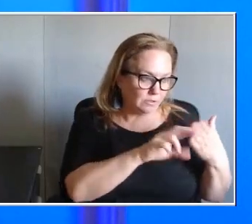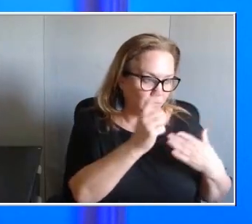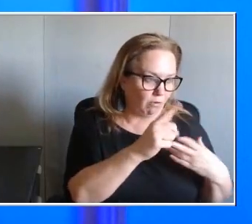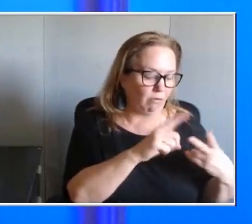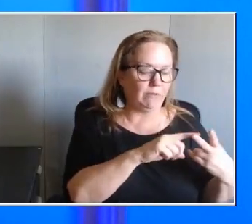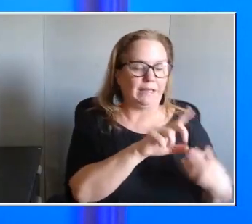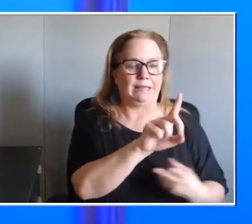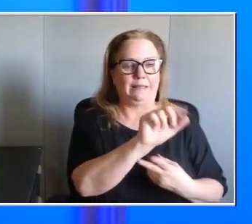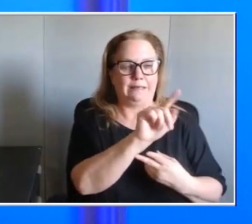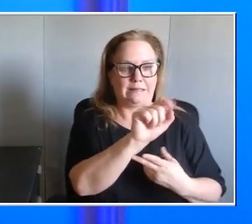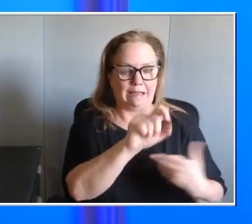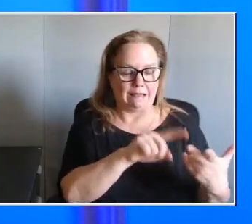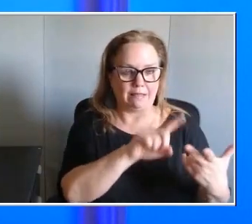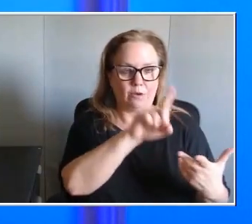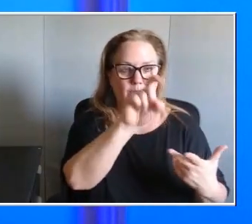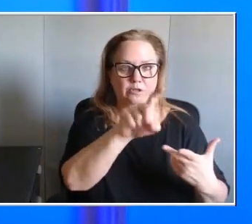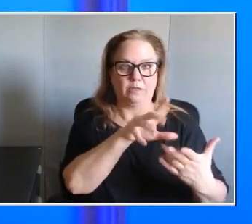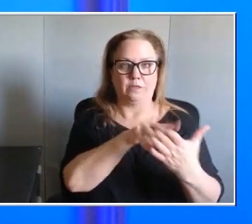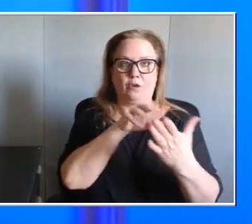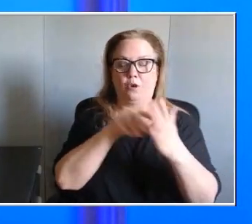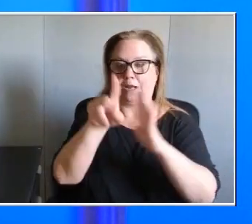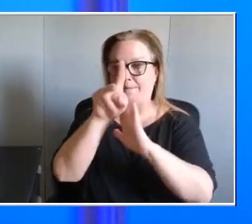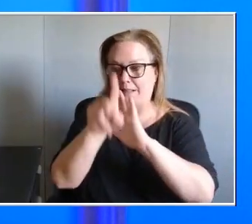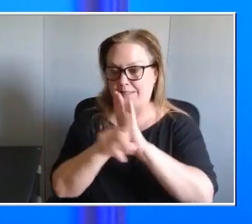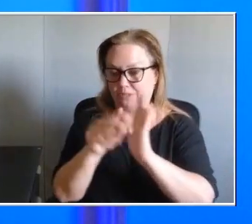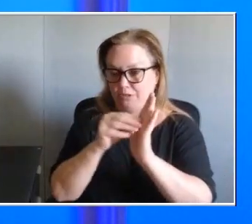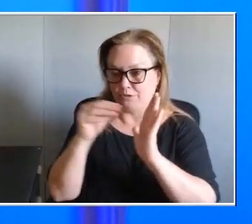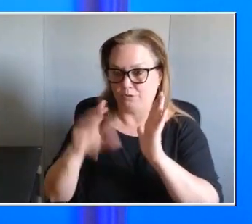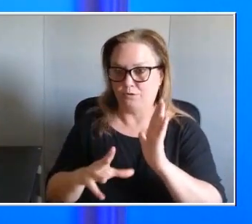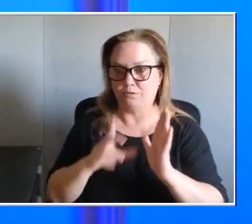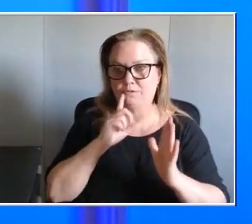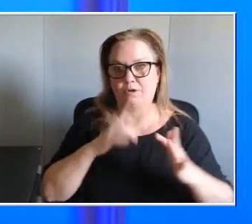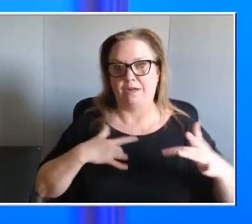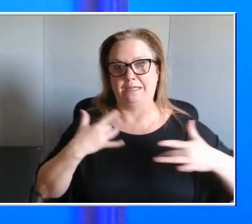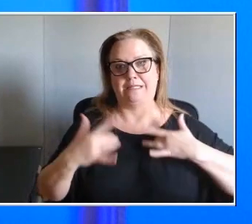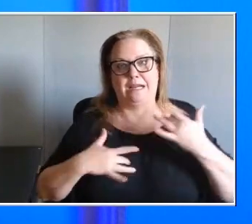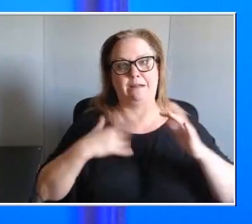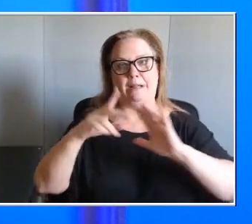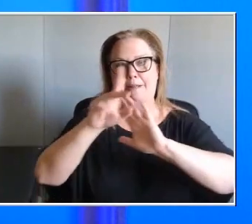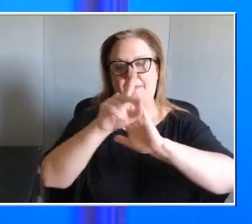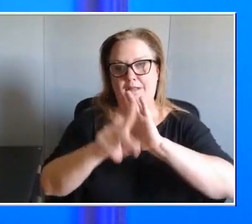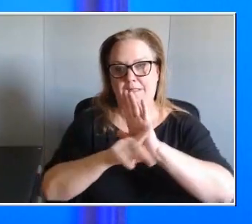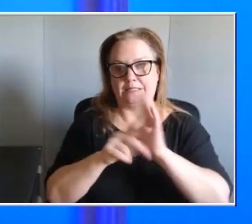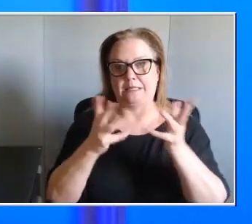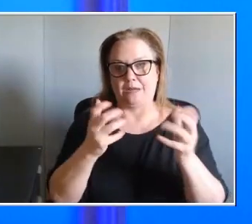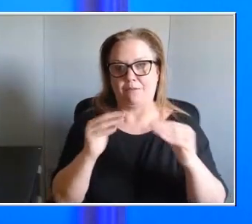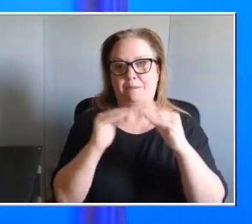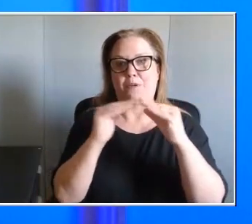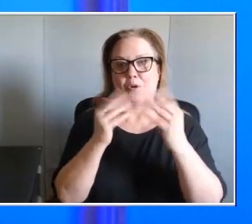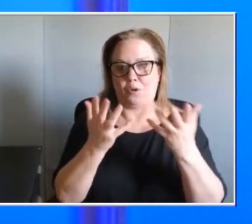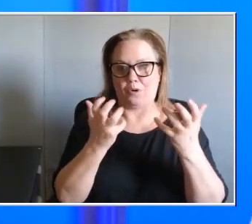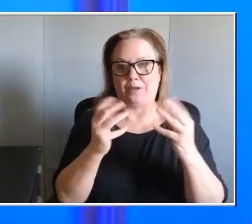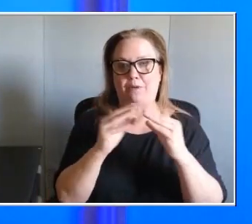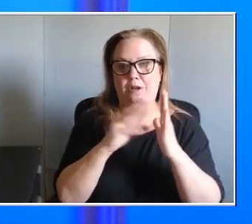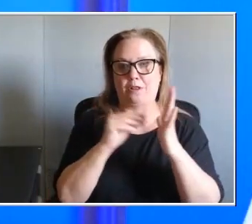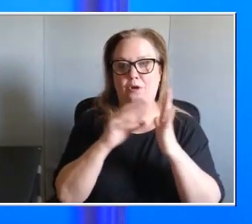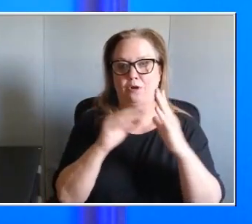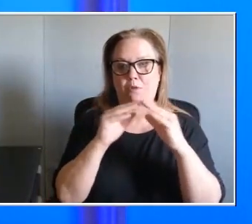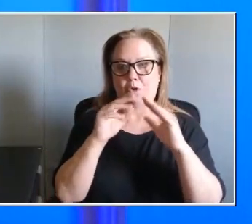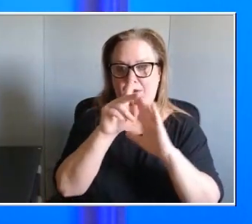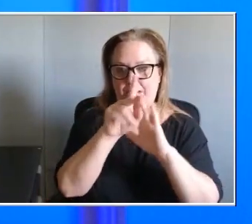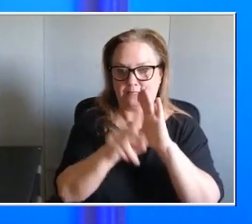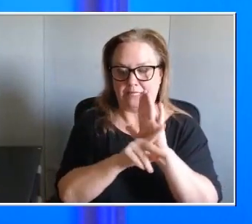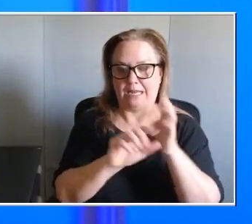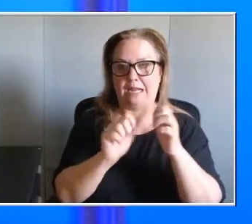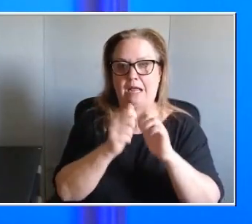data and the questions, they're learning about policy. So the students were so excited about policy. They want more. They want to learn more about policy and how